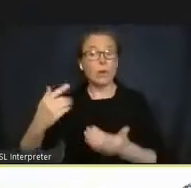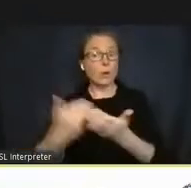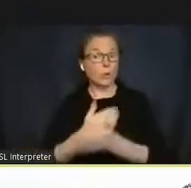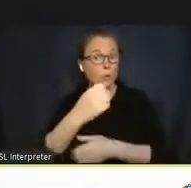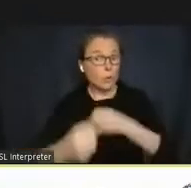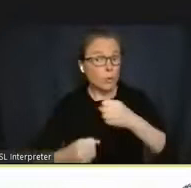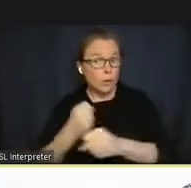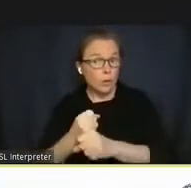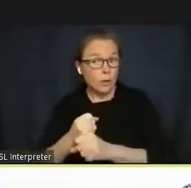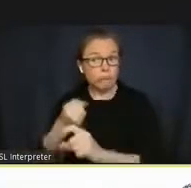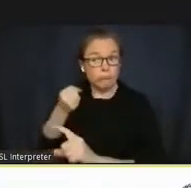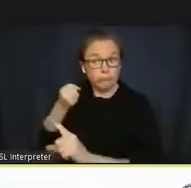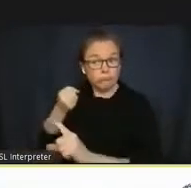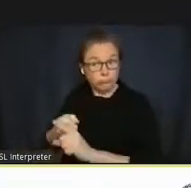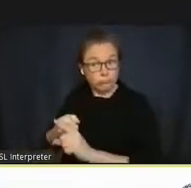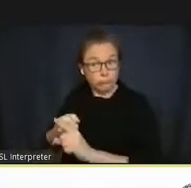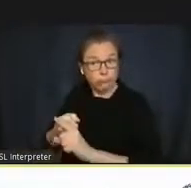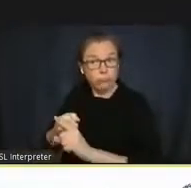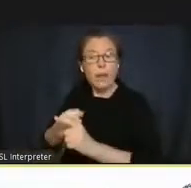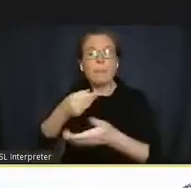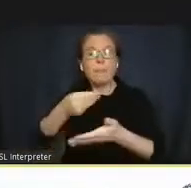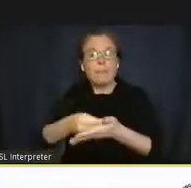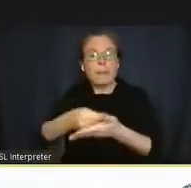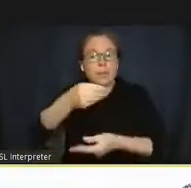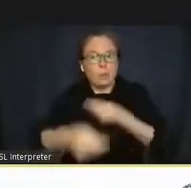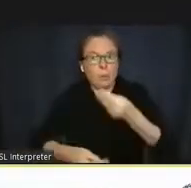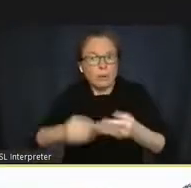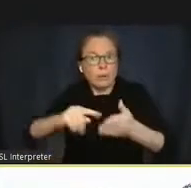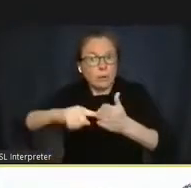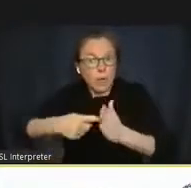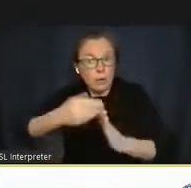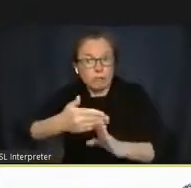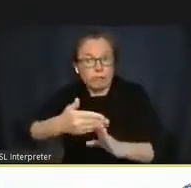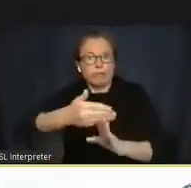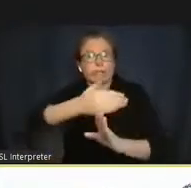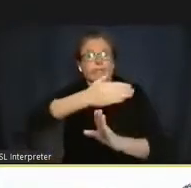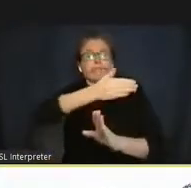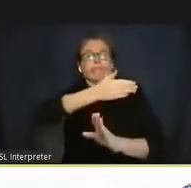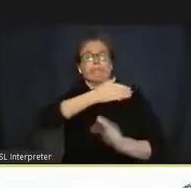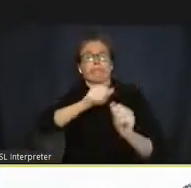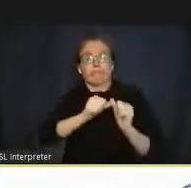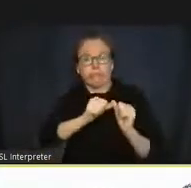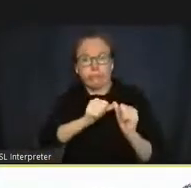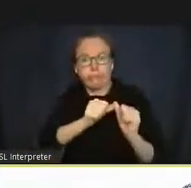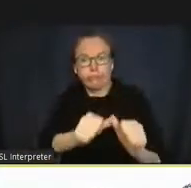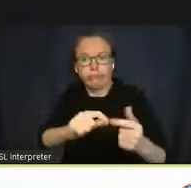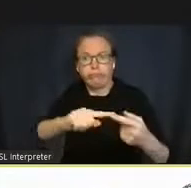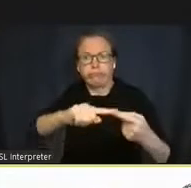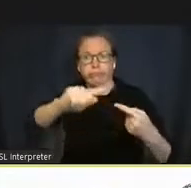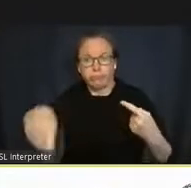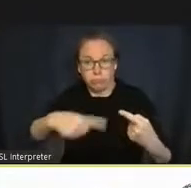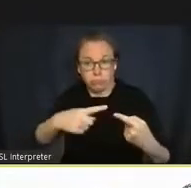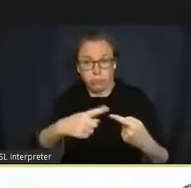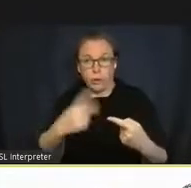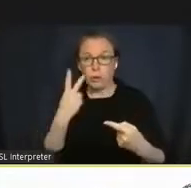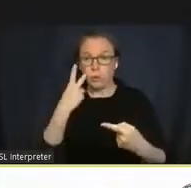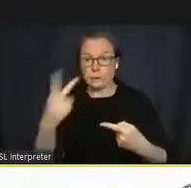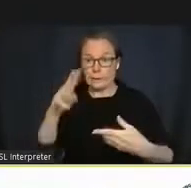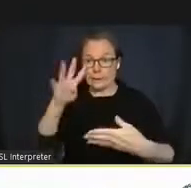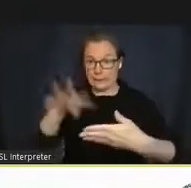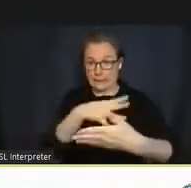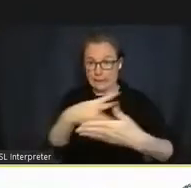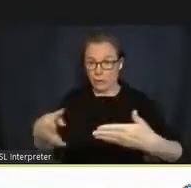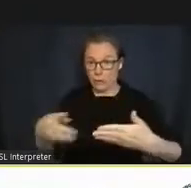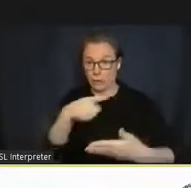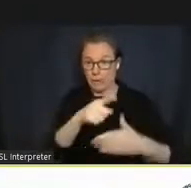starts July 1st, the budget process really happens year round. As you can see on the graphic, we're